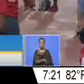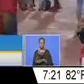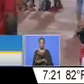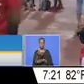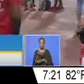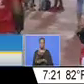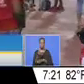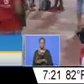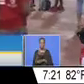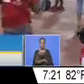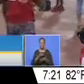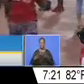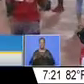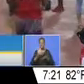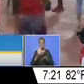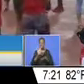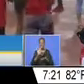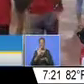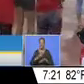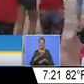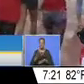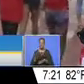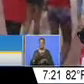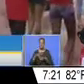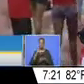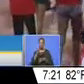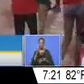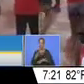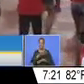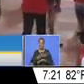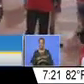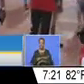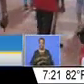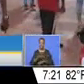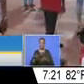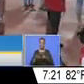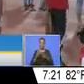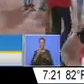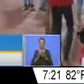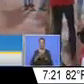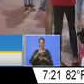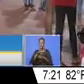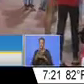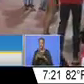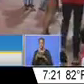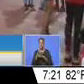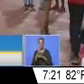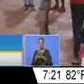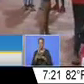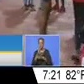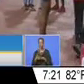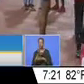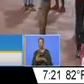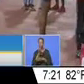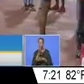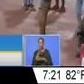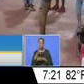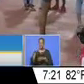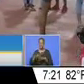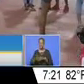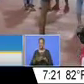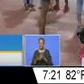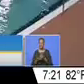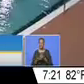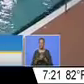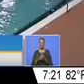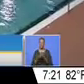to swim seven events in one day. But I think they did a good job warming down and on their recovery side. So overall,